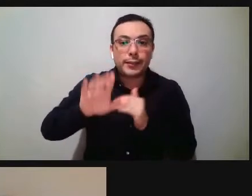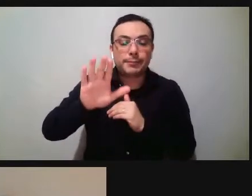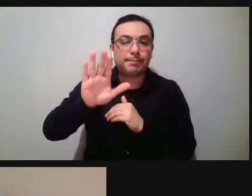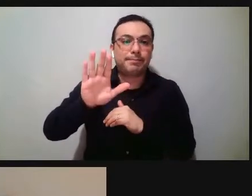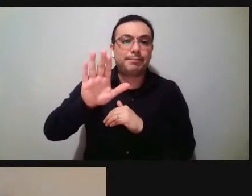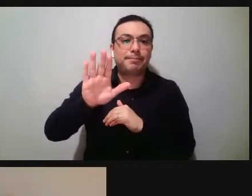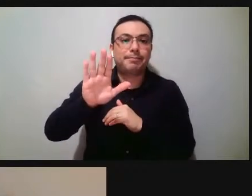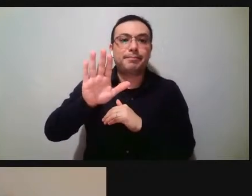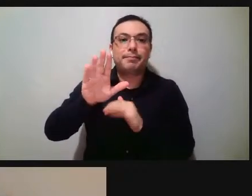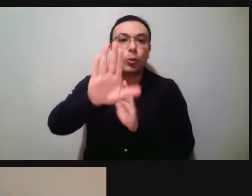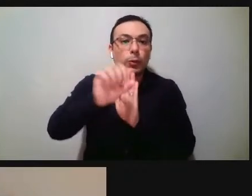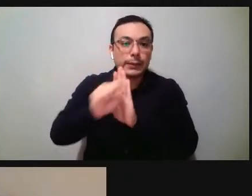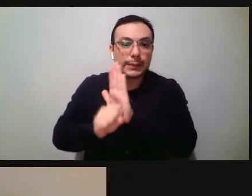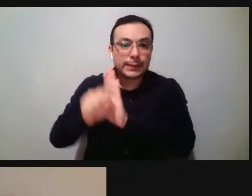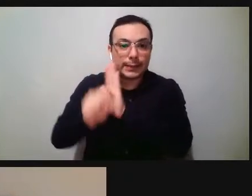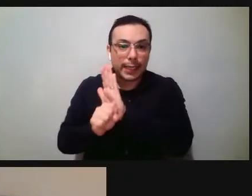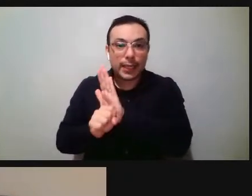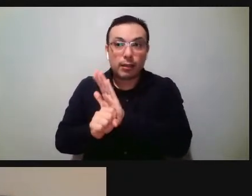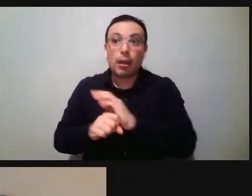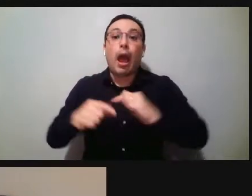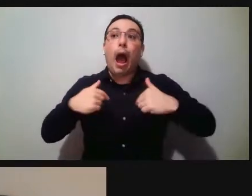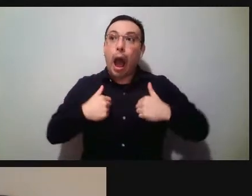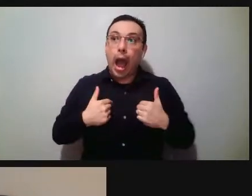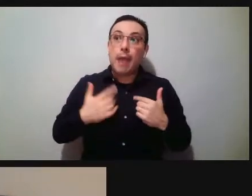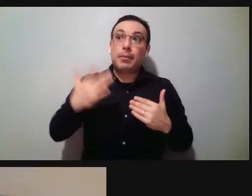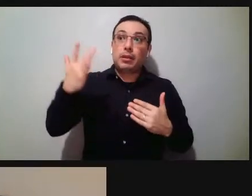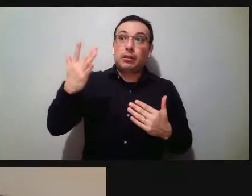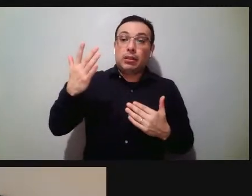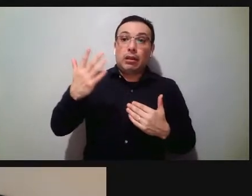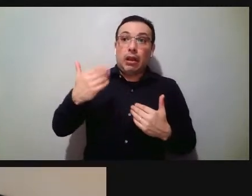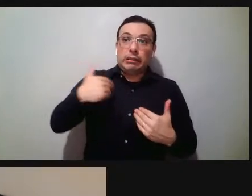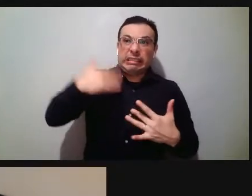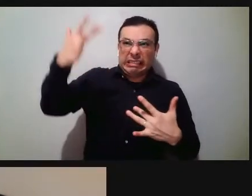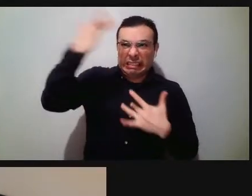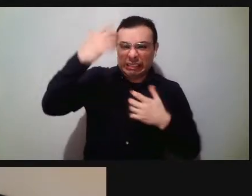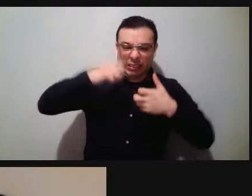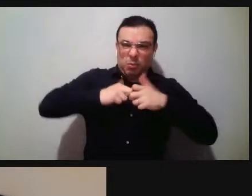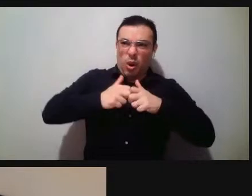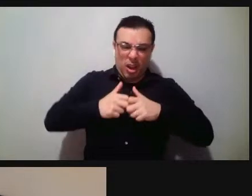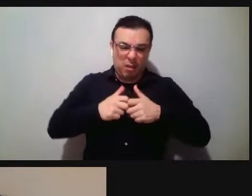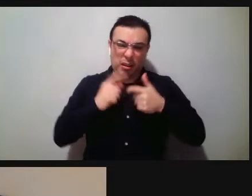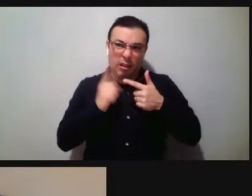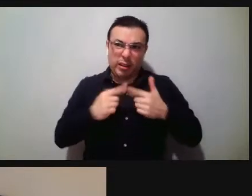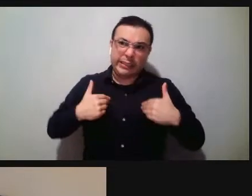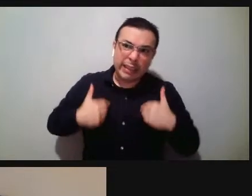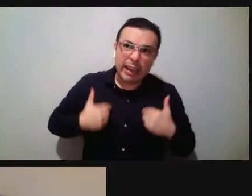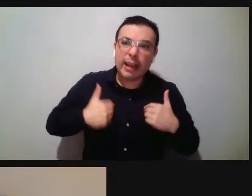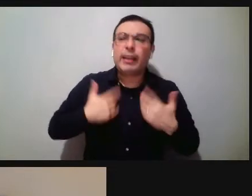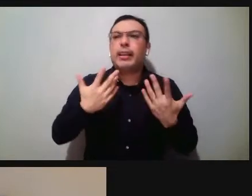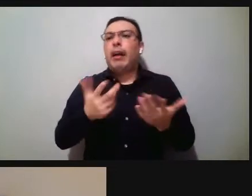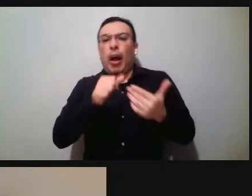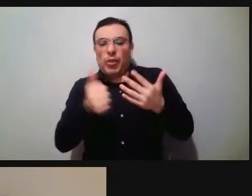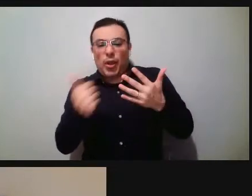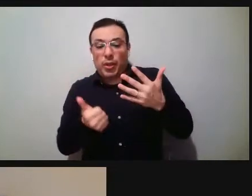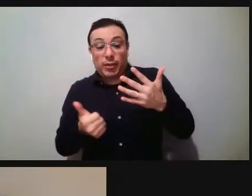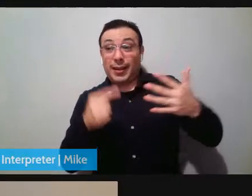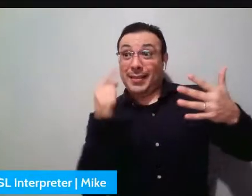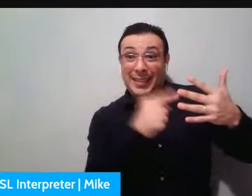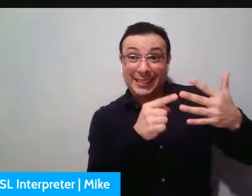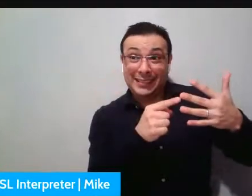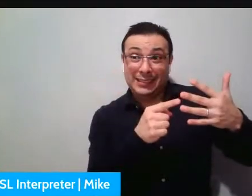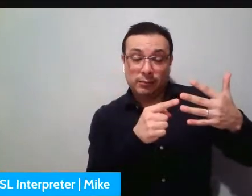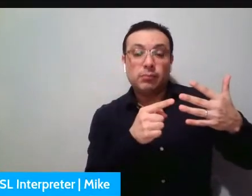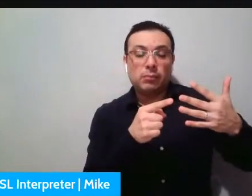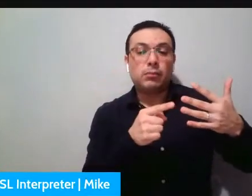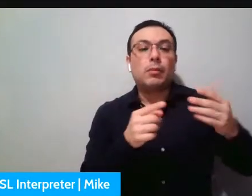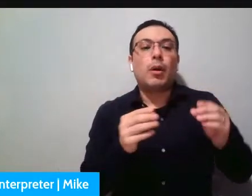comorbidities appear on the list to make you in a higher eligibility group for COVID-19 vaccines. Thank